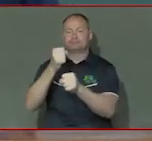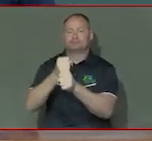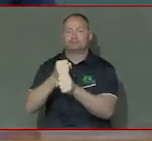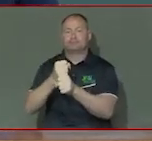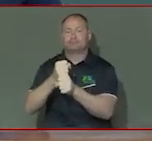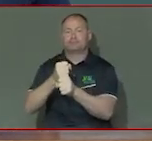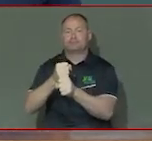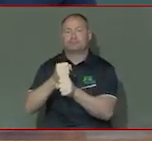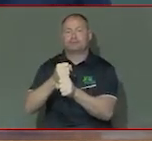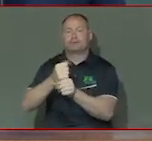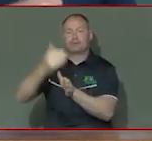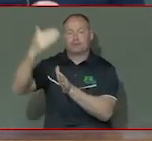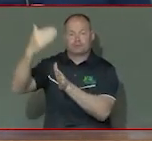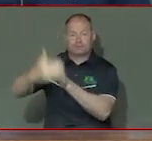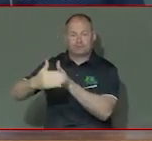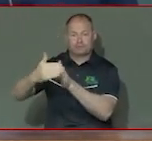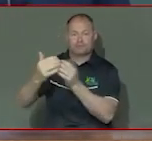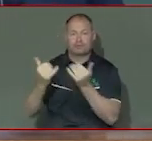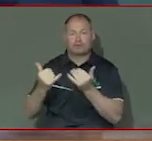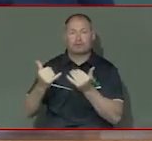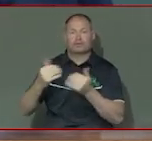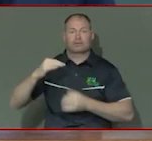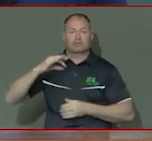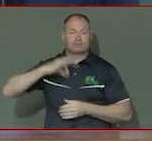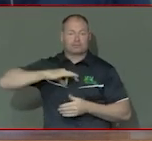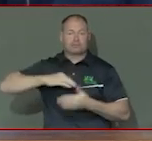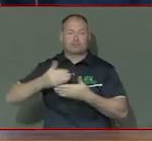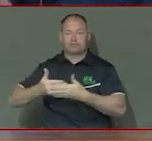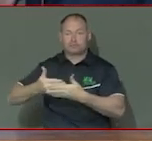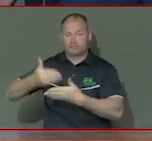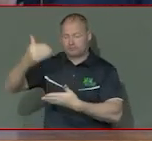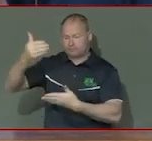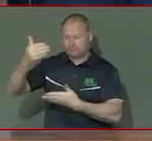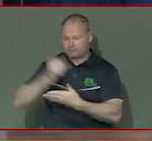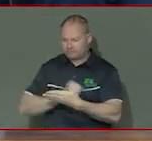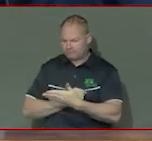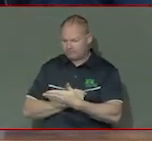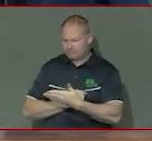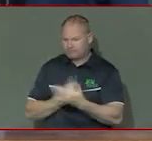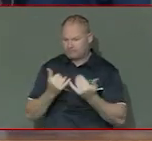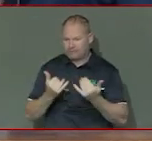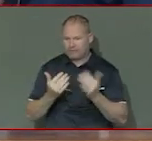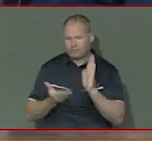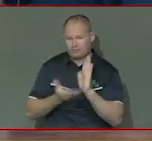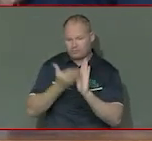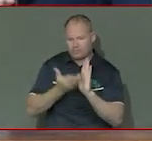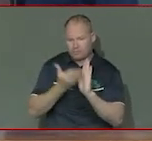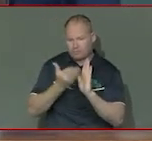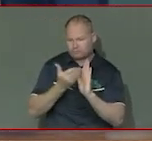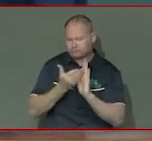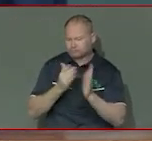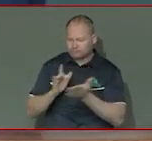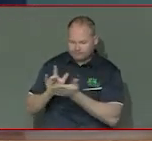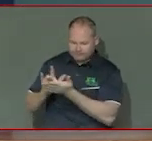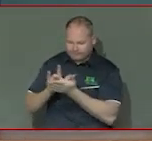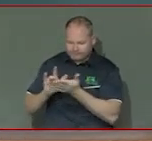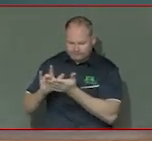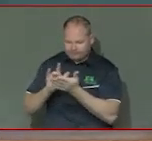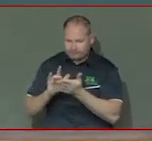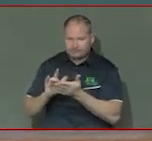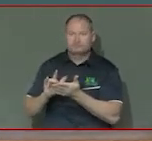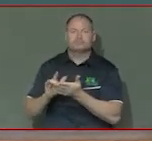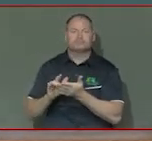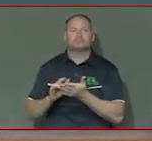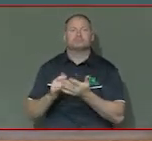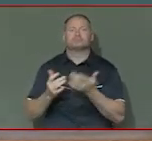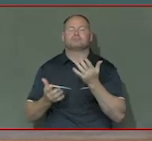they take their income statement, and now they calculate their markup which they achieved during the year, and now they get,